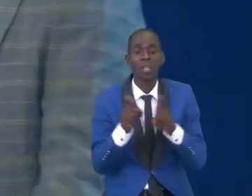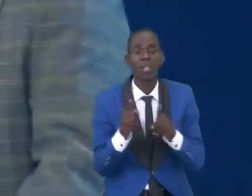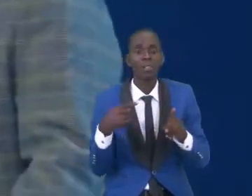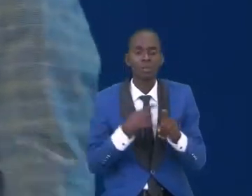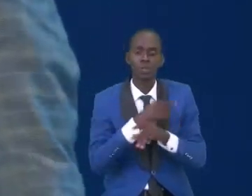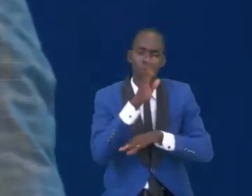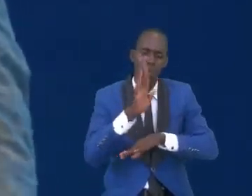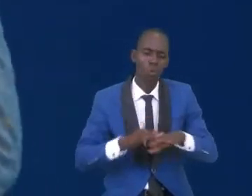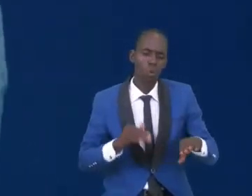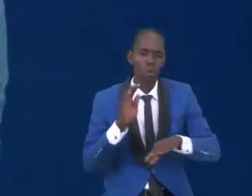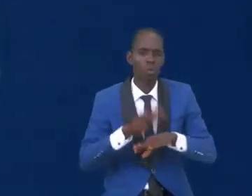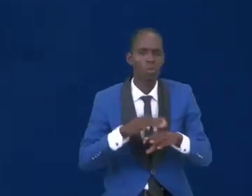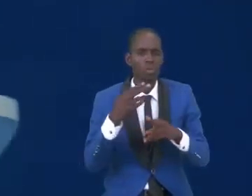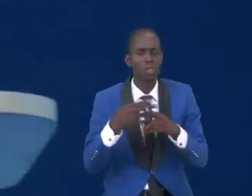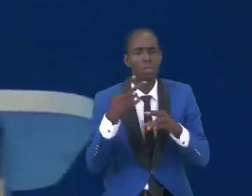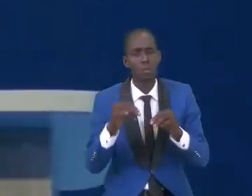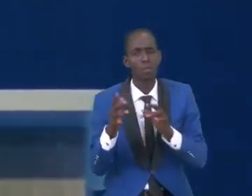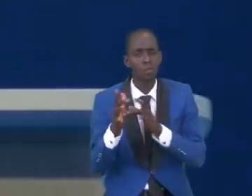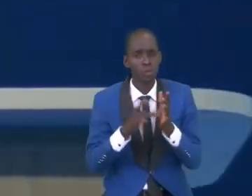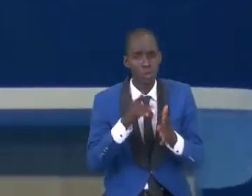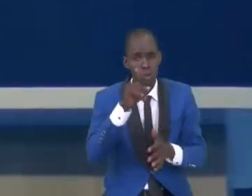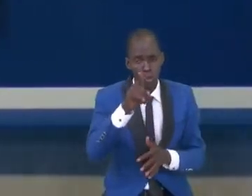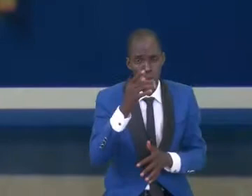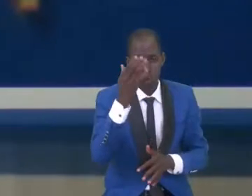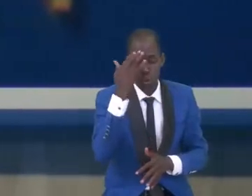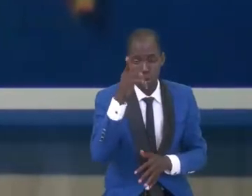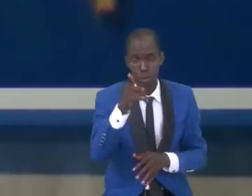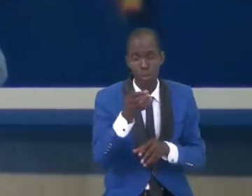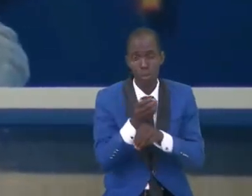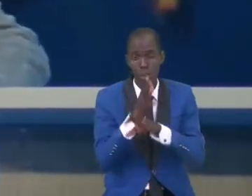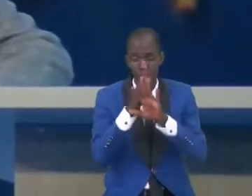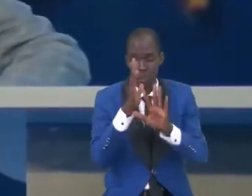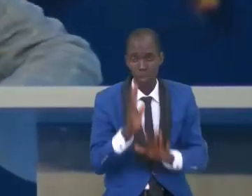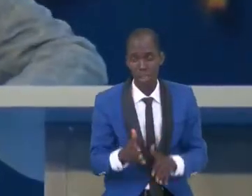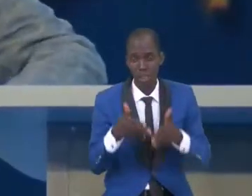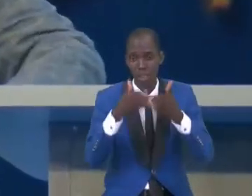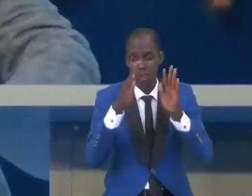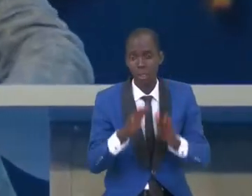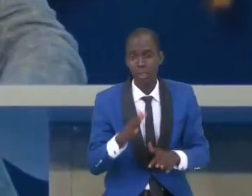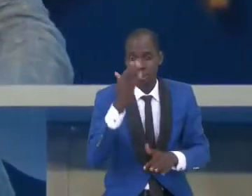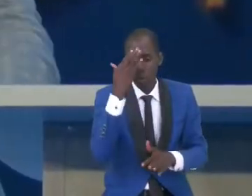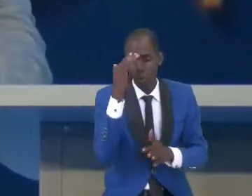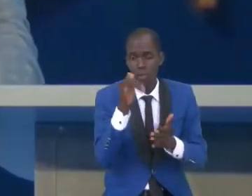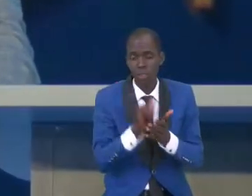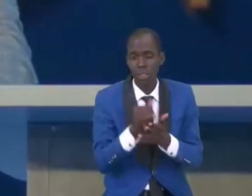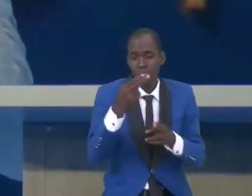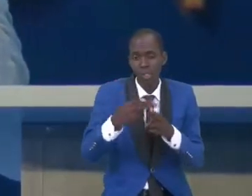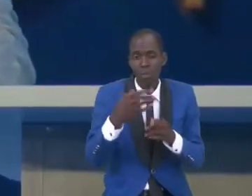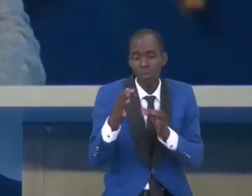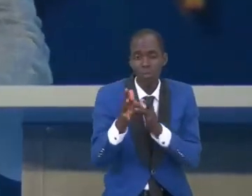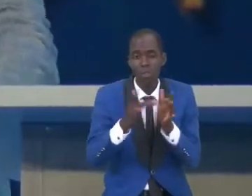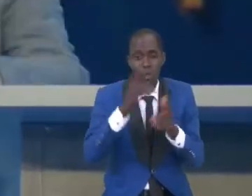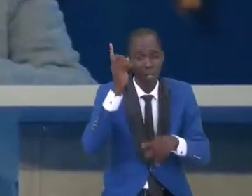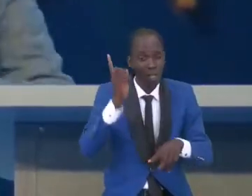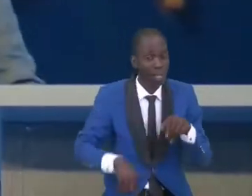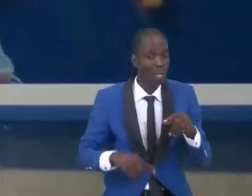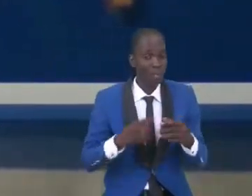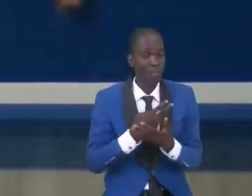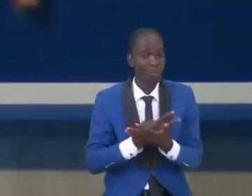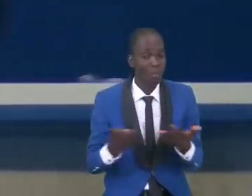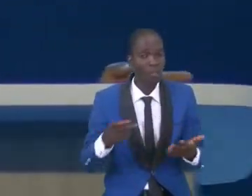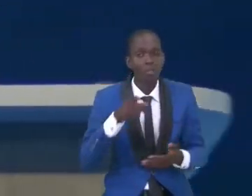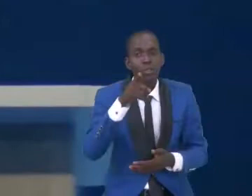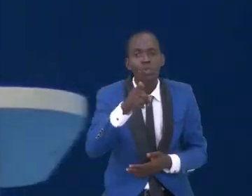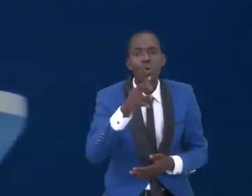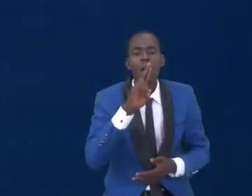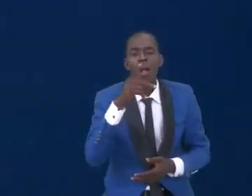of Jesus, and you know, counselor, that the name of Jesus can never fail. You are the